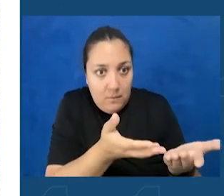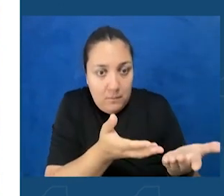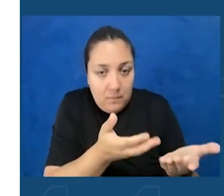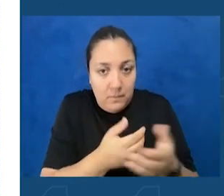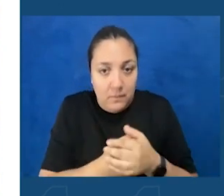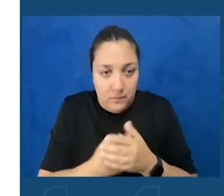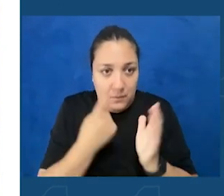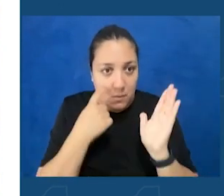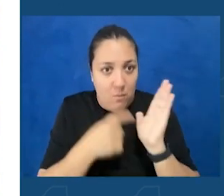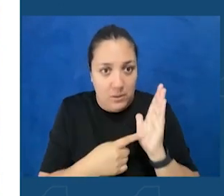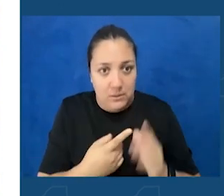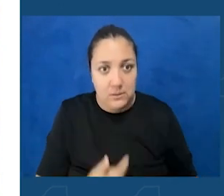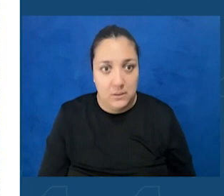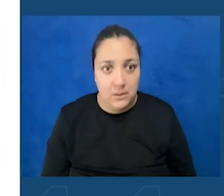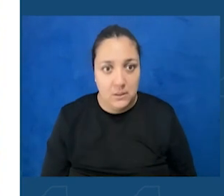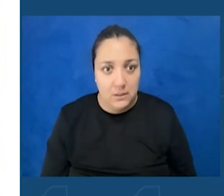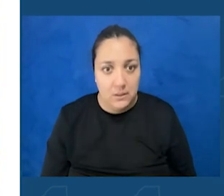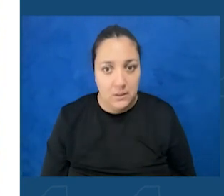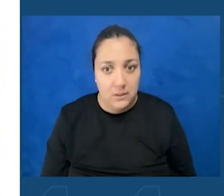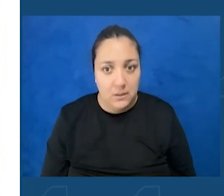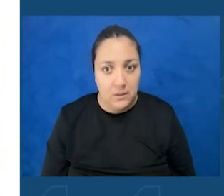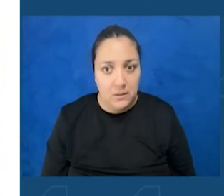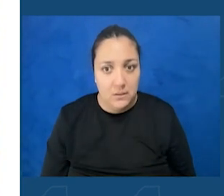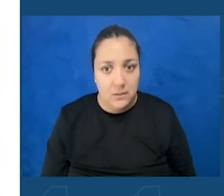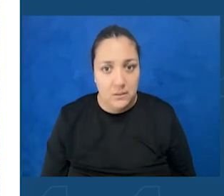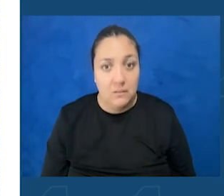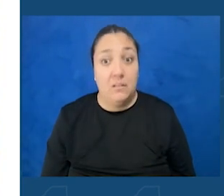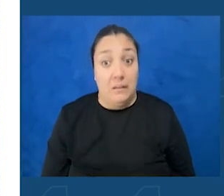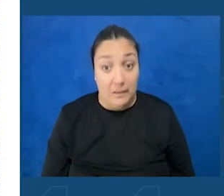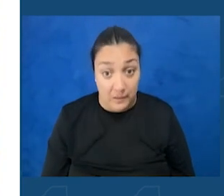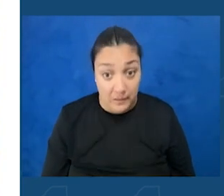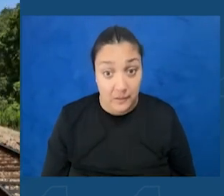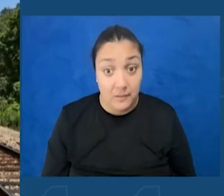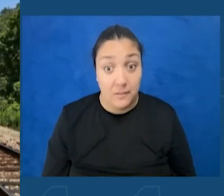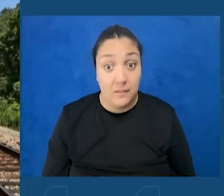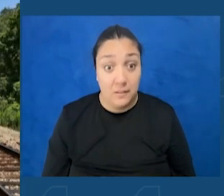look at what they accomplished to put the railroad back together again.